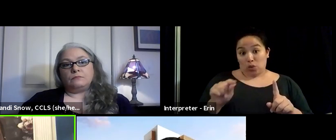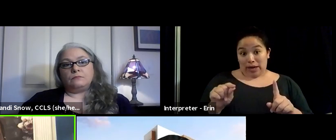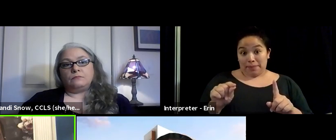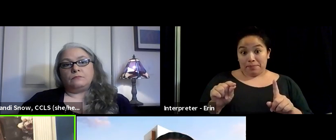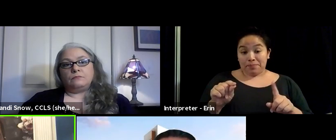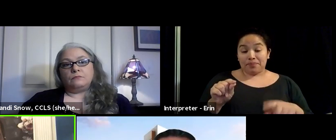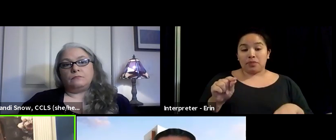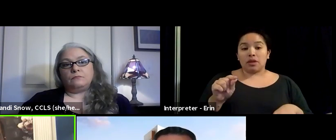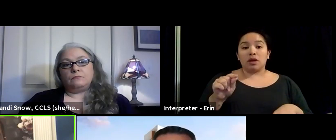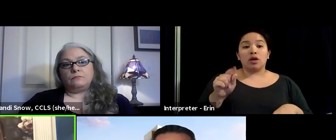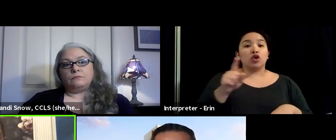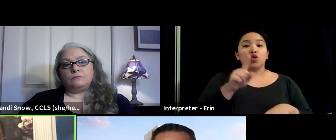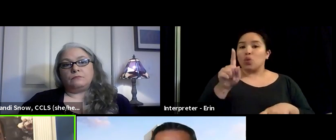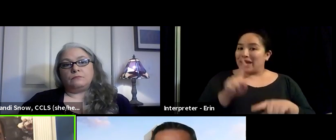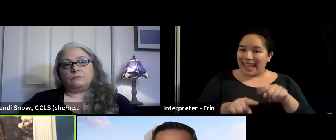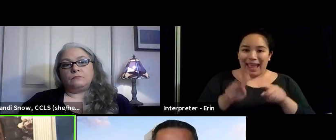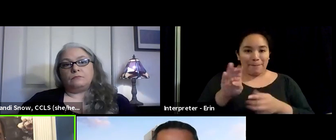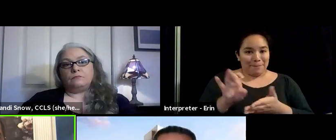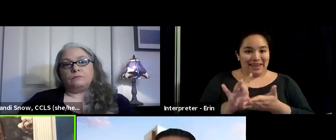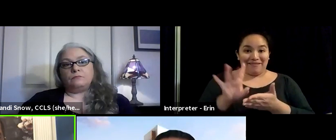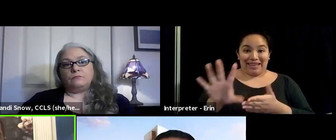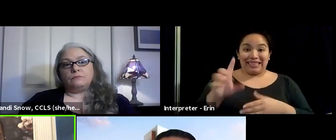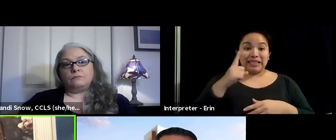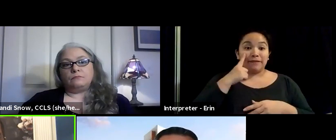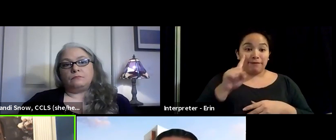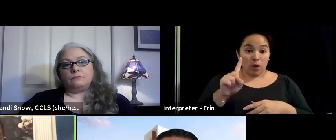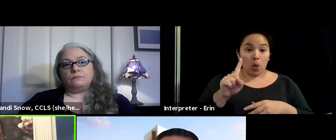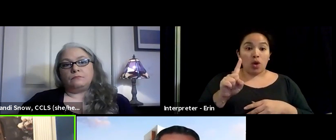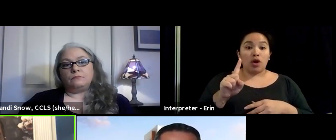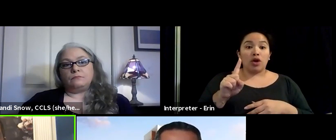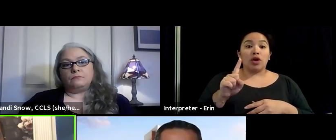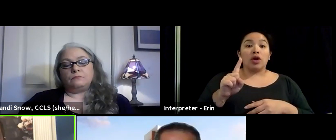can never be evicted for COVID-19